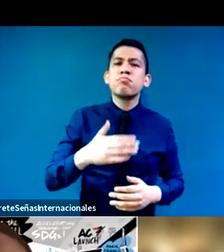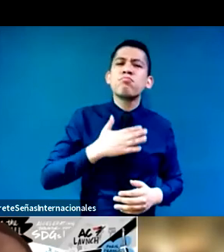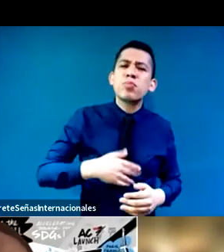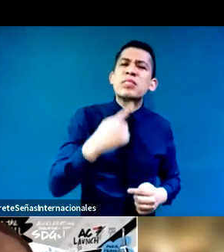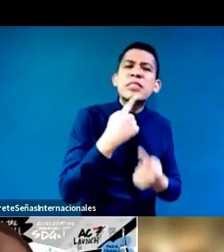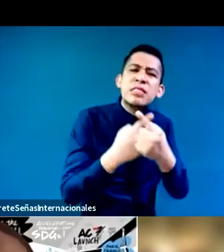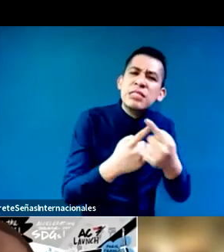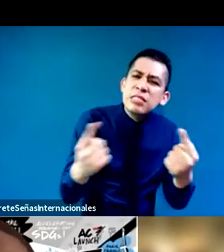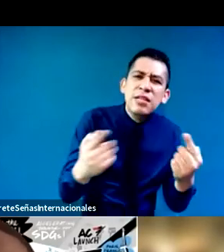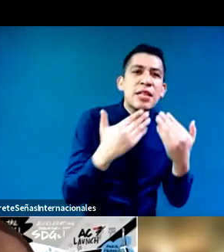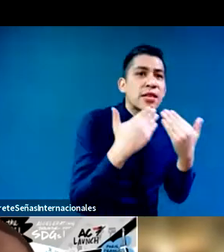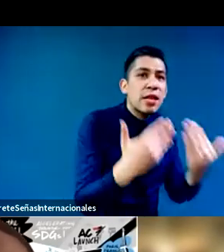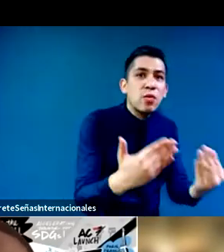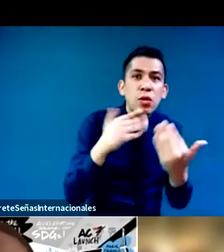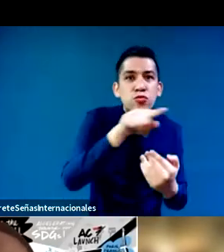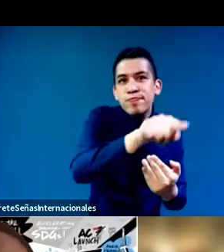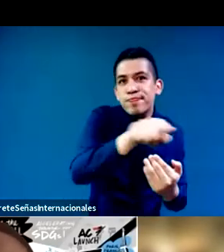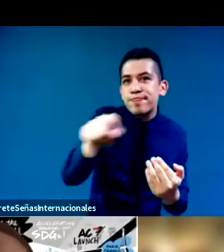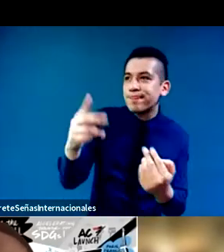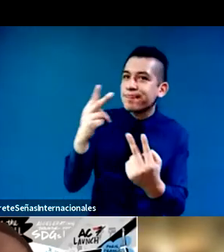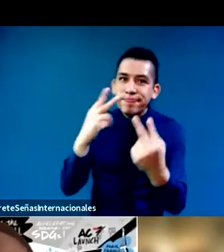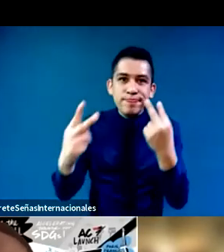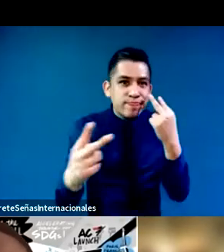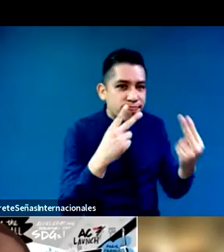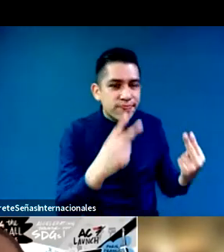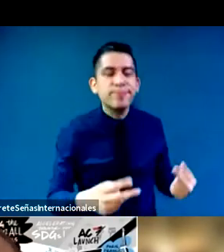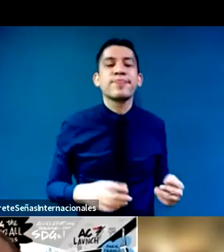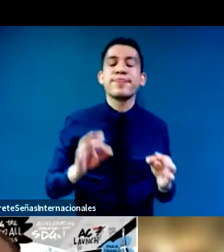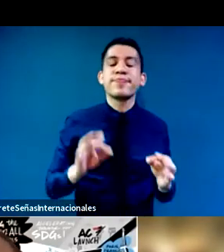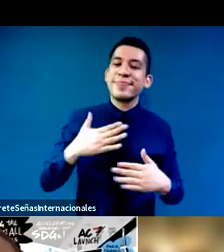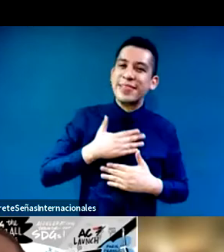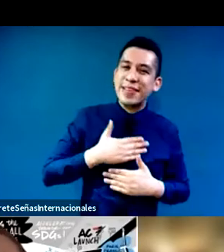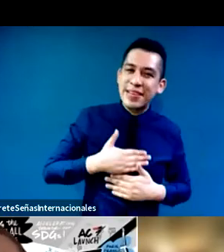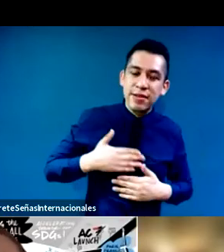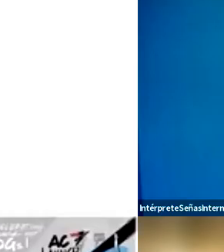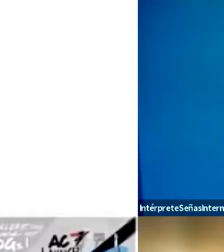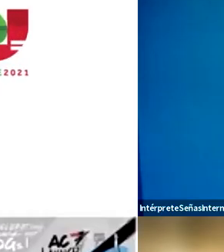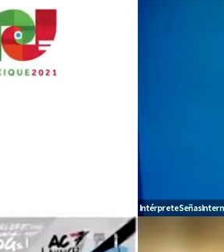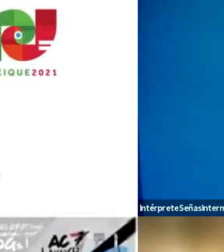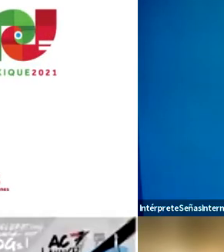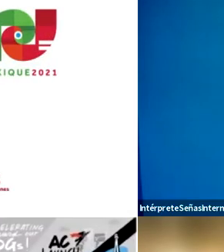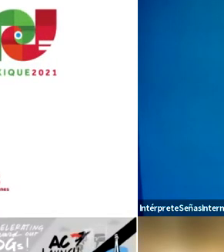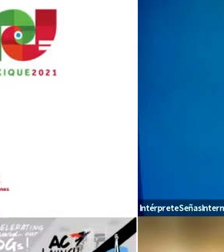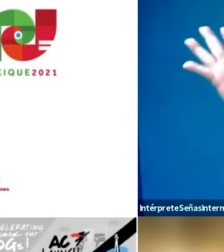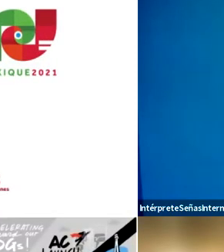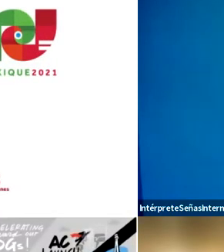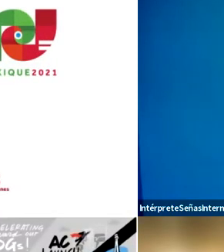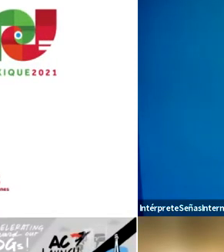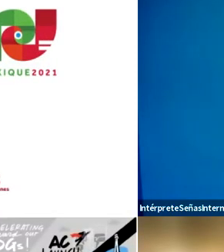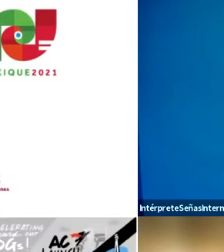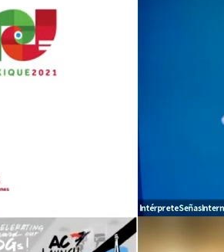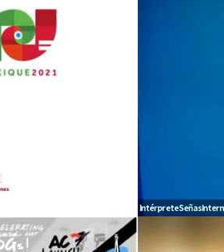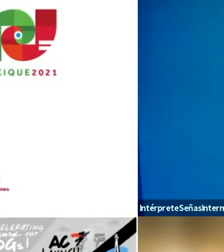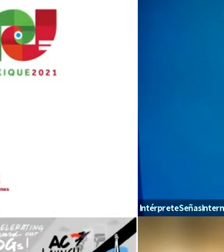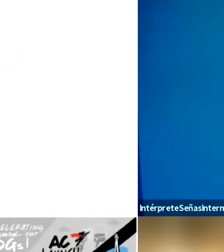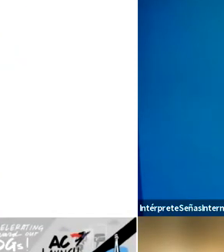the results of your discussions. Thank you so much, and back to you, Venge. Thank you so much, Deputy Executive Director. It's